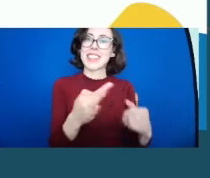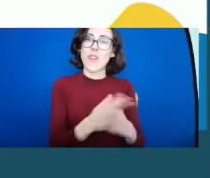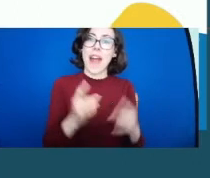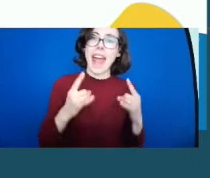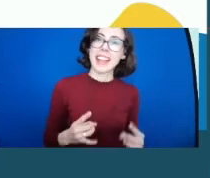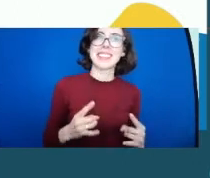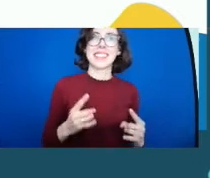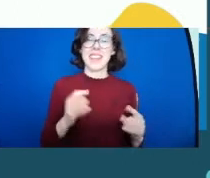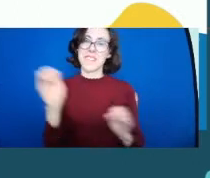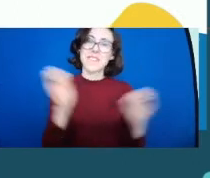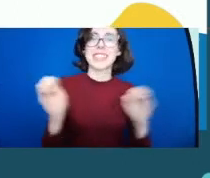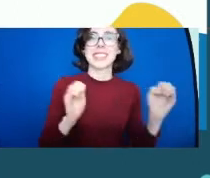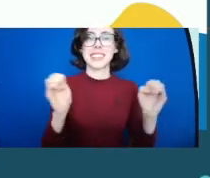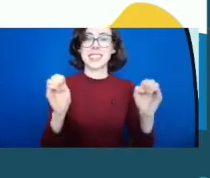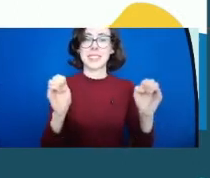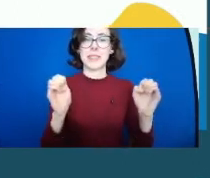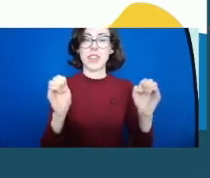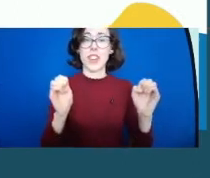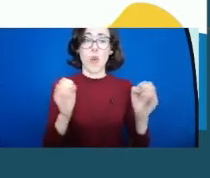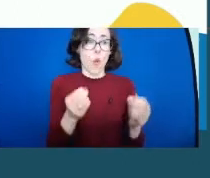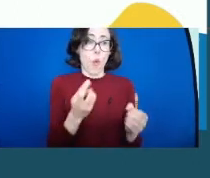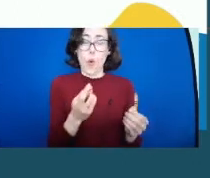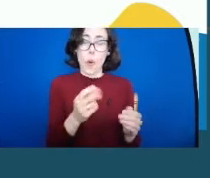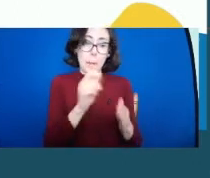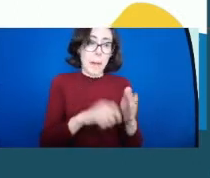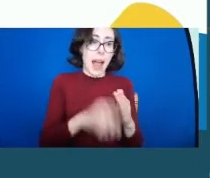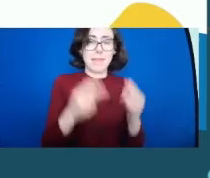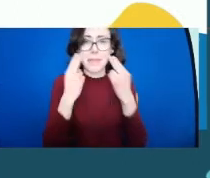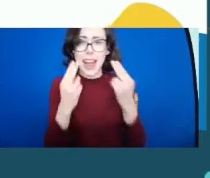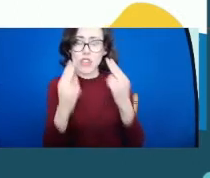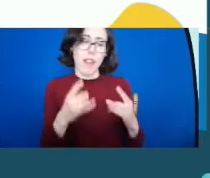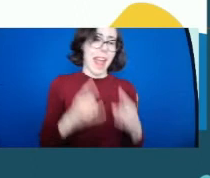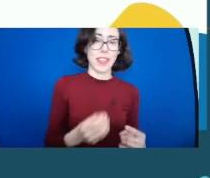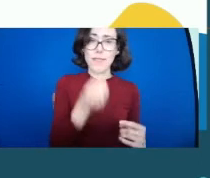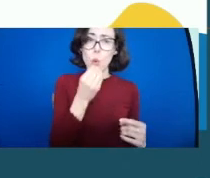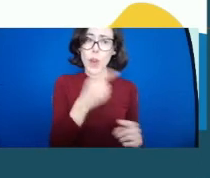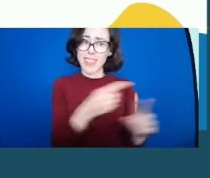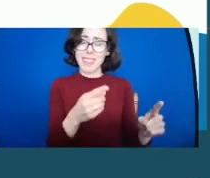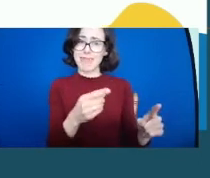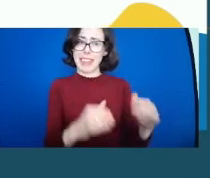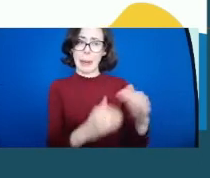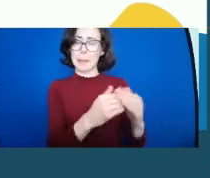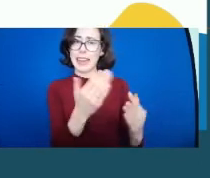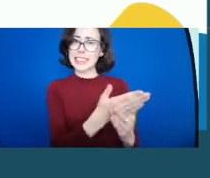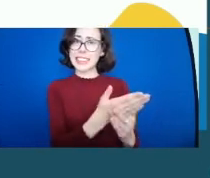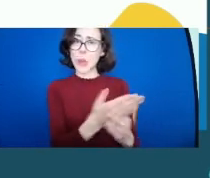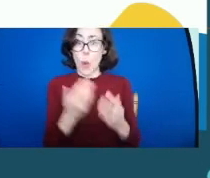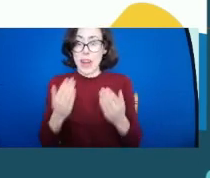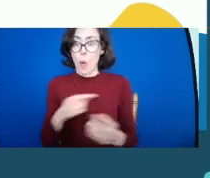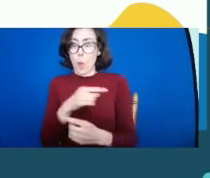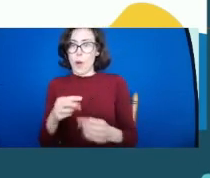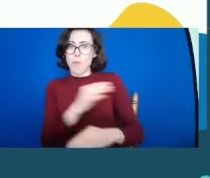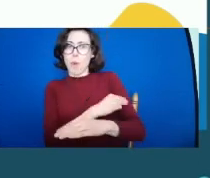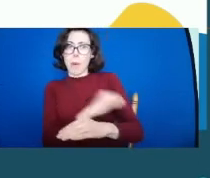and groceries, foods that are healthy in nature. So we've got a big problem because of the